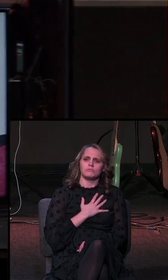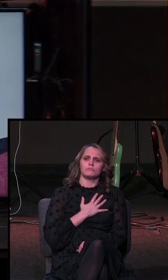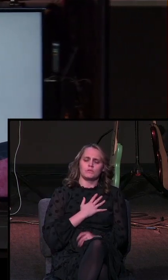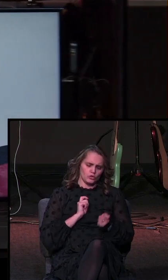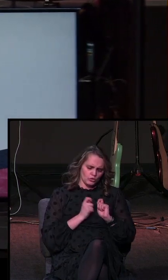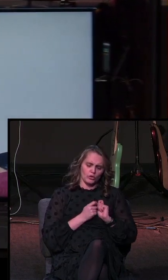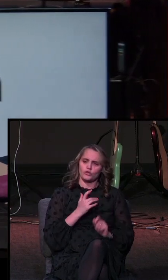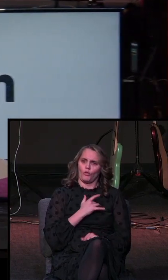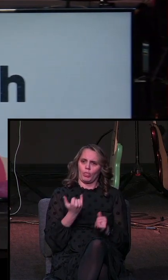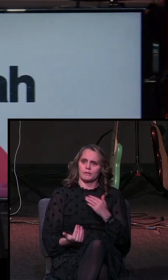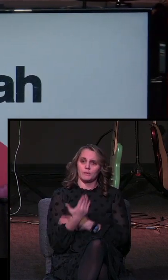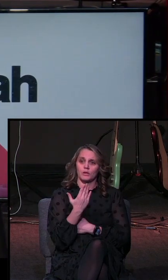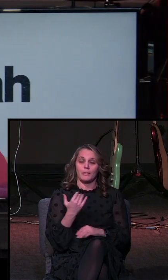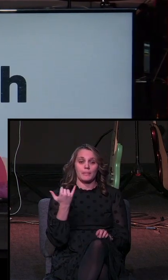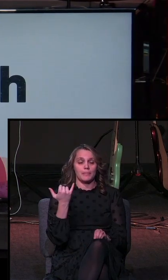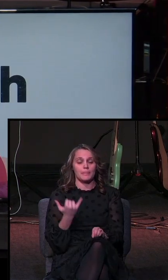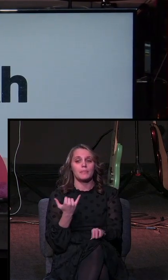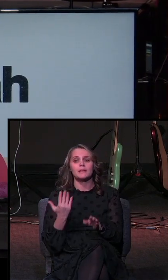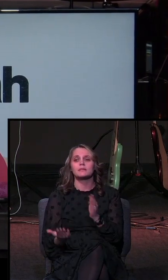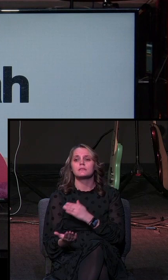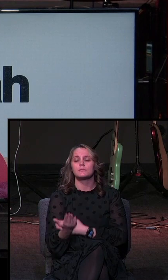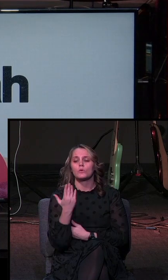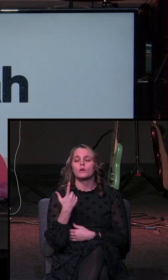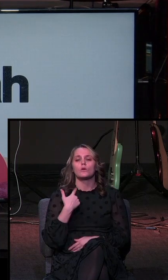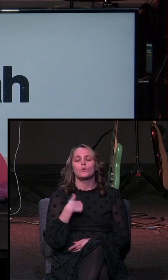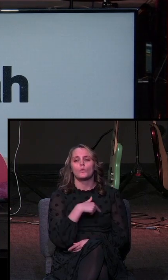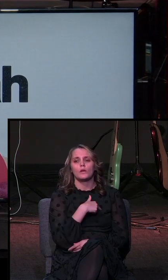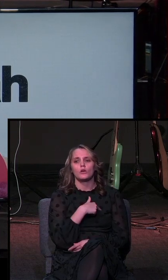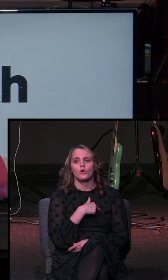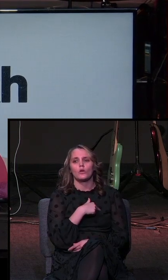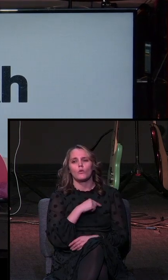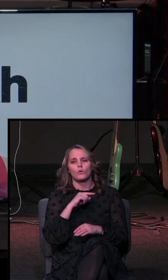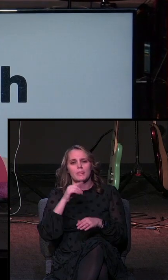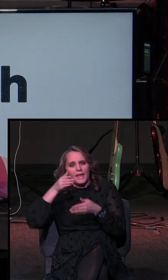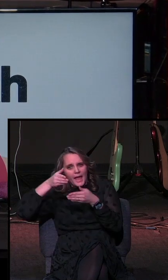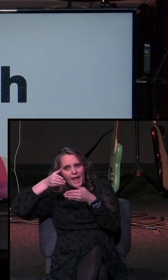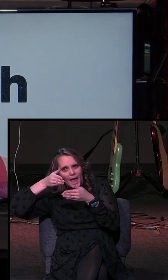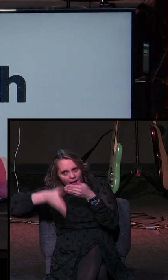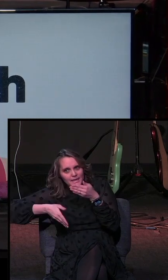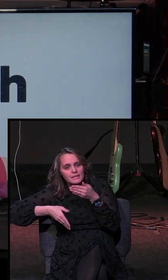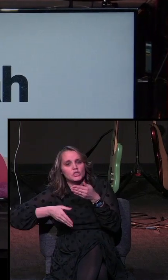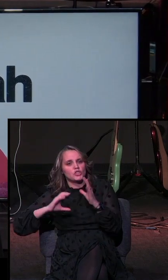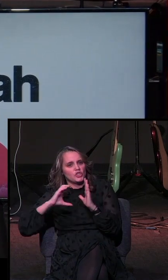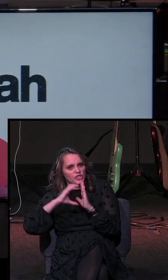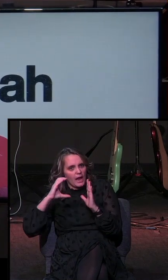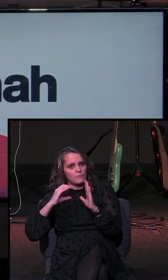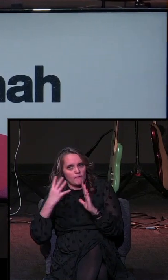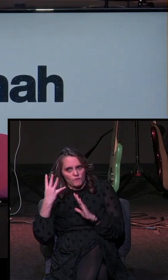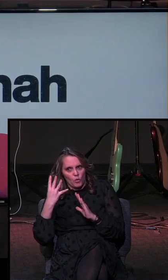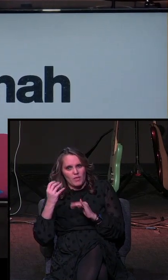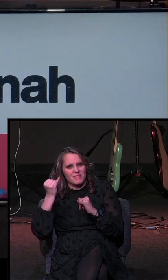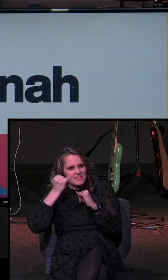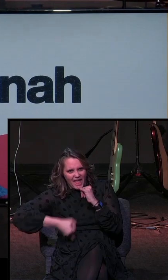morning? What we're going to look at is we're going to skip to the very, very end of chapter 4. We're going to look at the last verse of the entire book